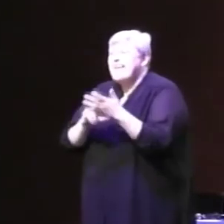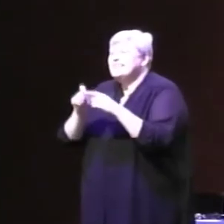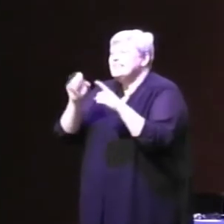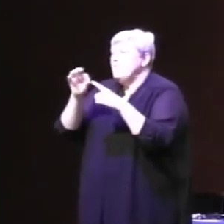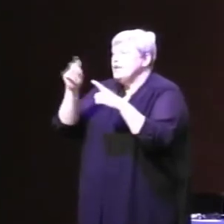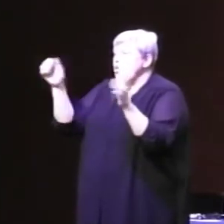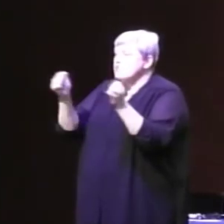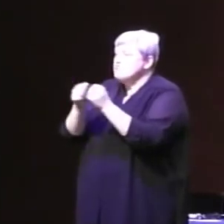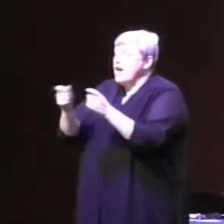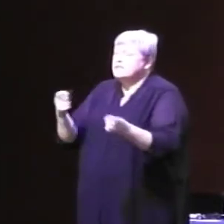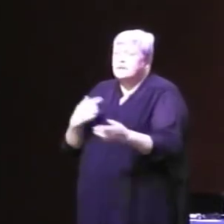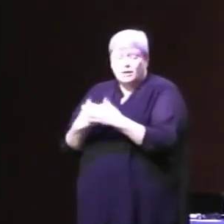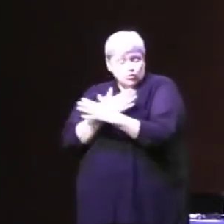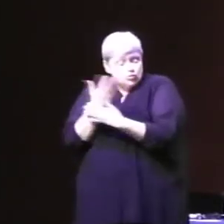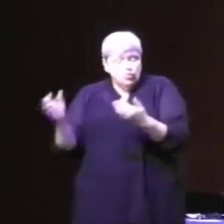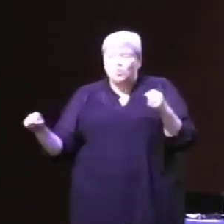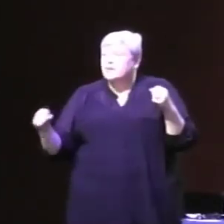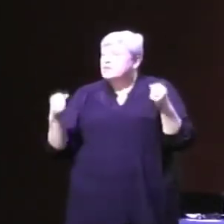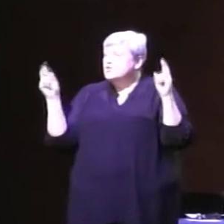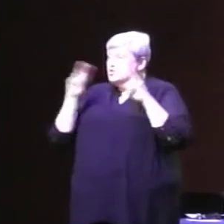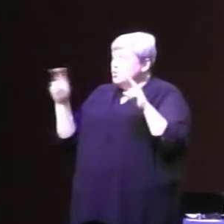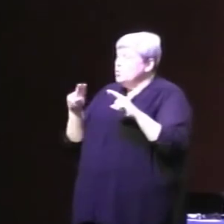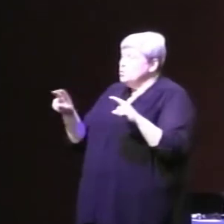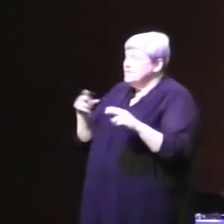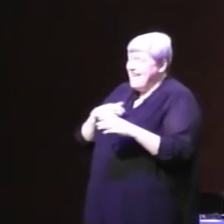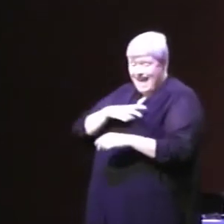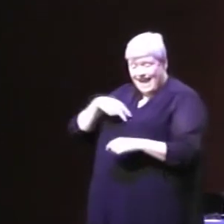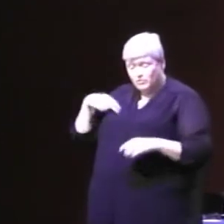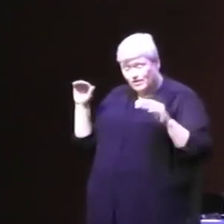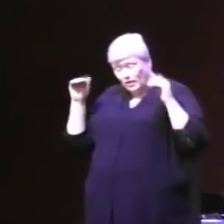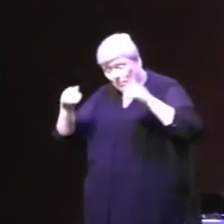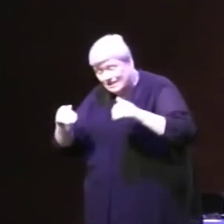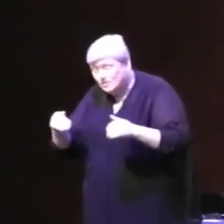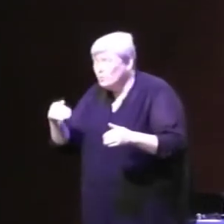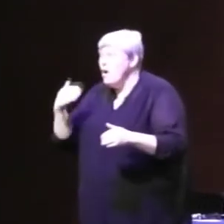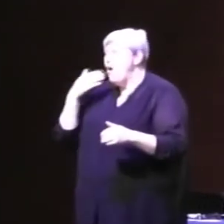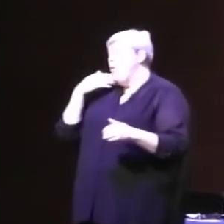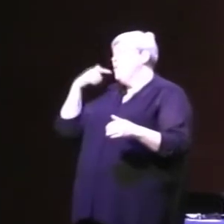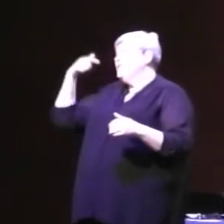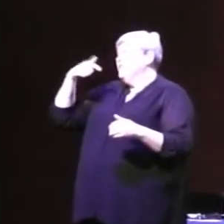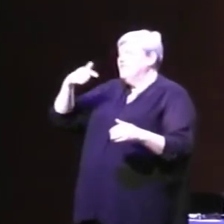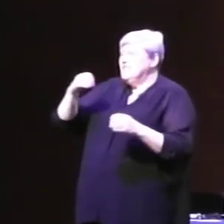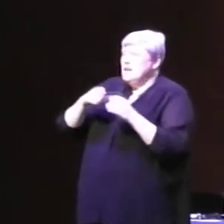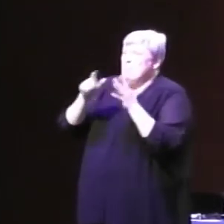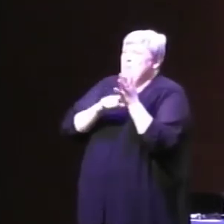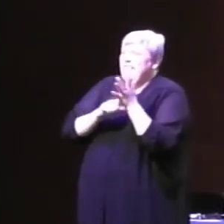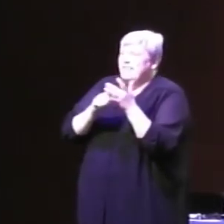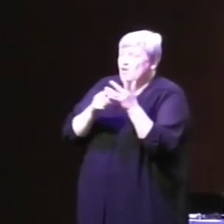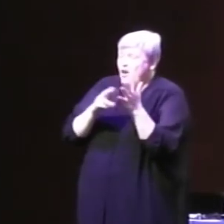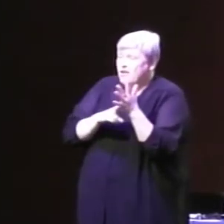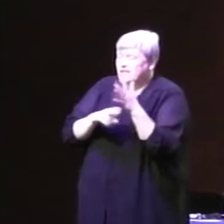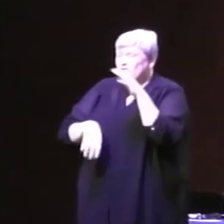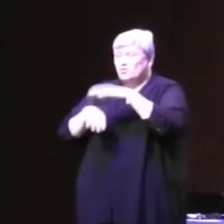and refurbished schools under these contracts, councils are committed to paying nearly £17 billion in total. Councils have already